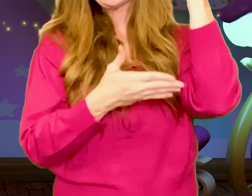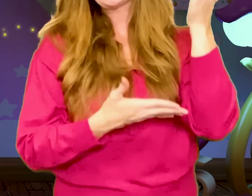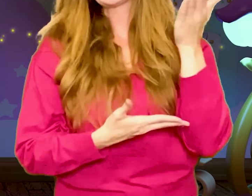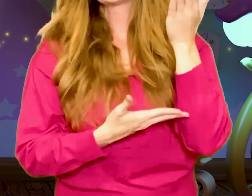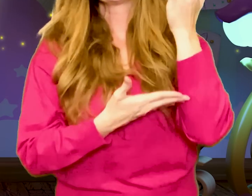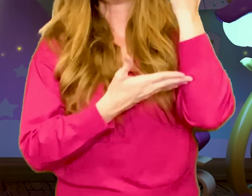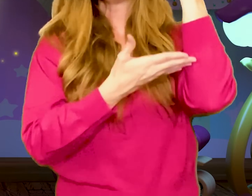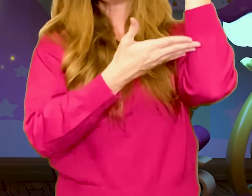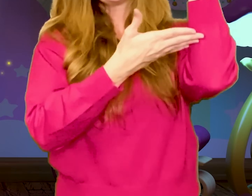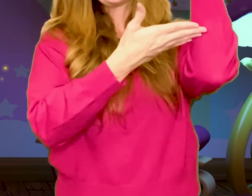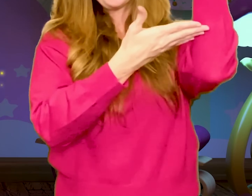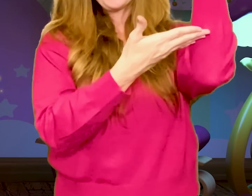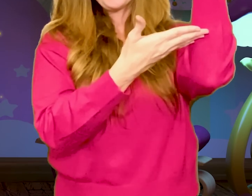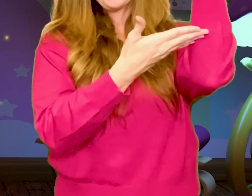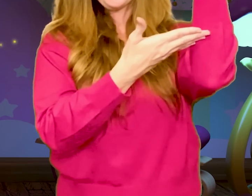why